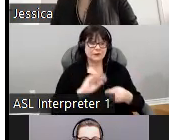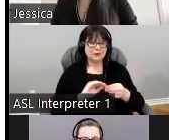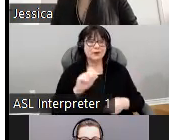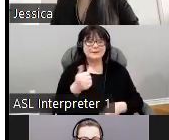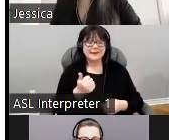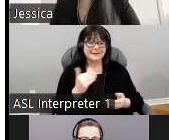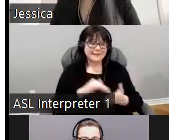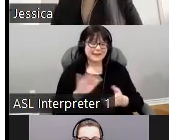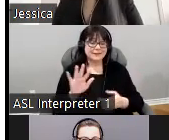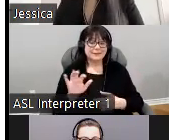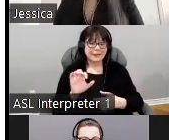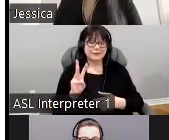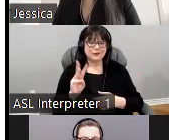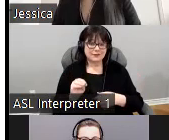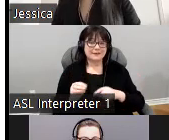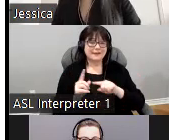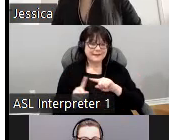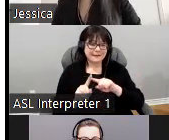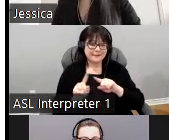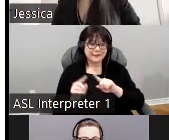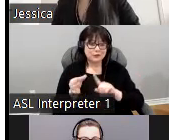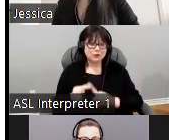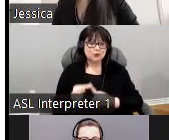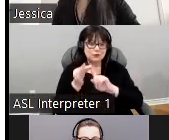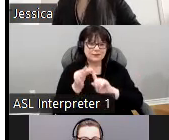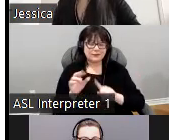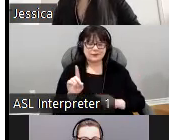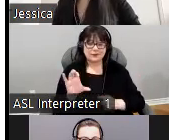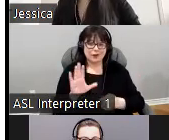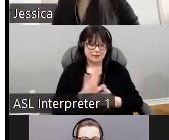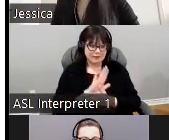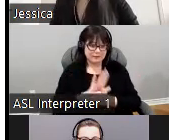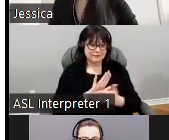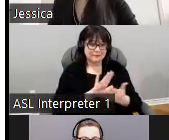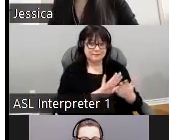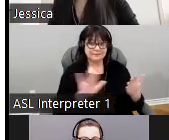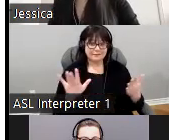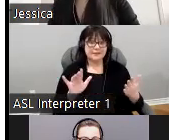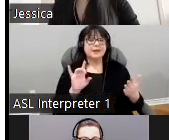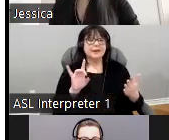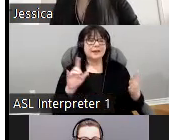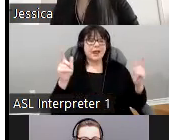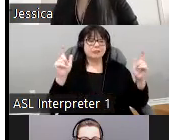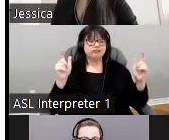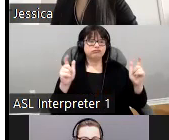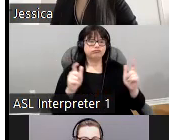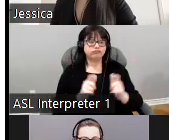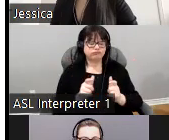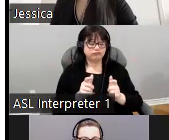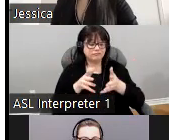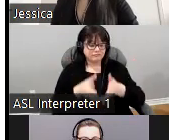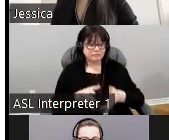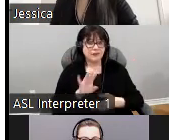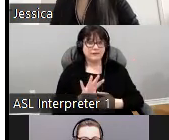10,560 unique documents, and we were able to narrow that down to include 42 in the final scoping review. There